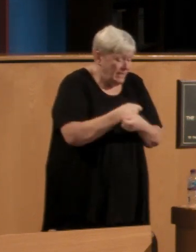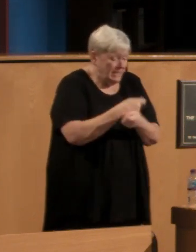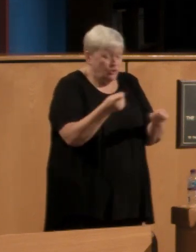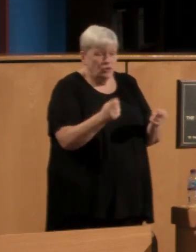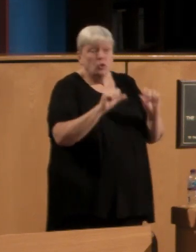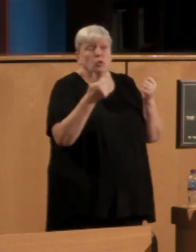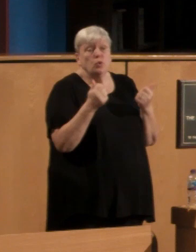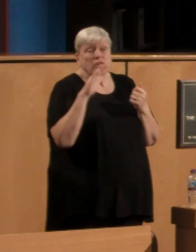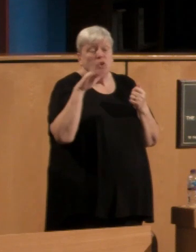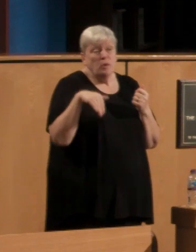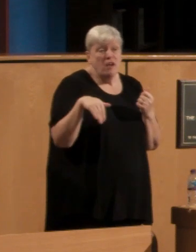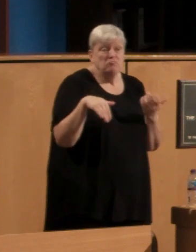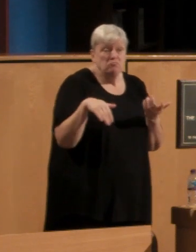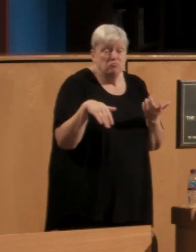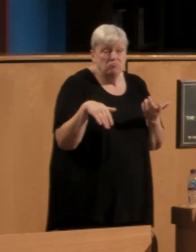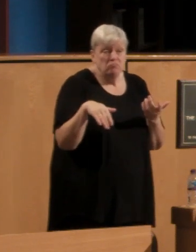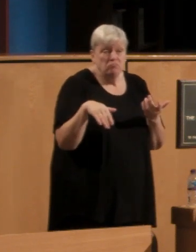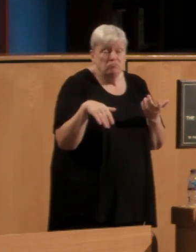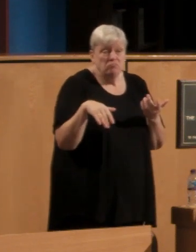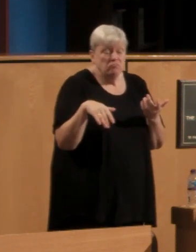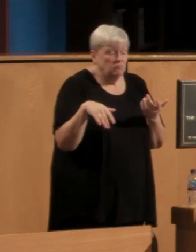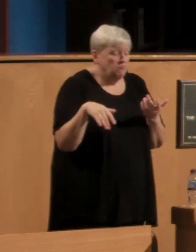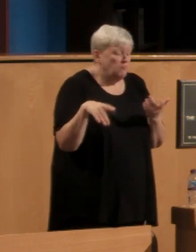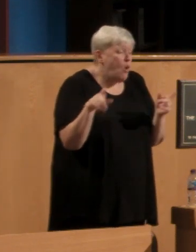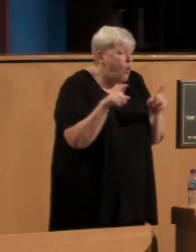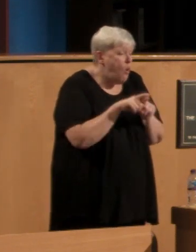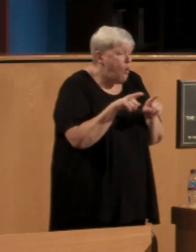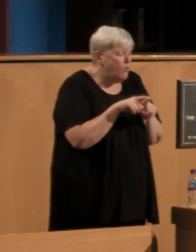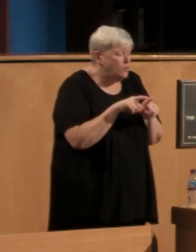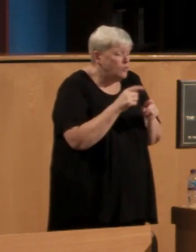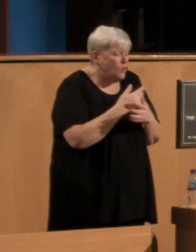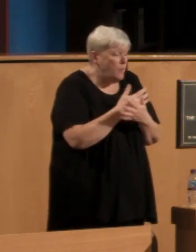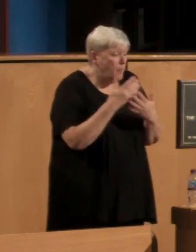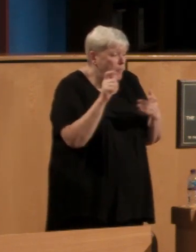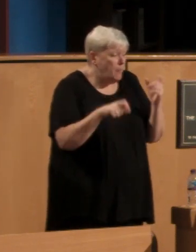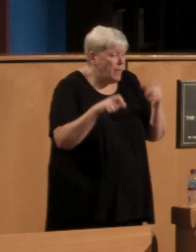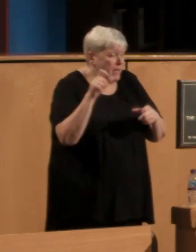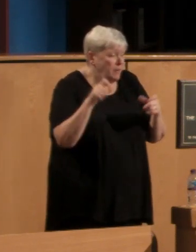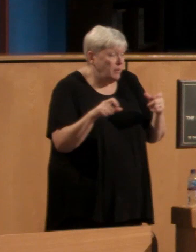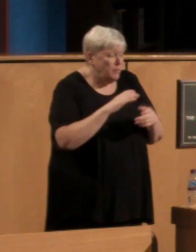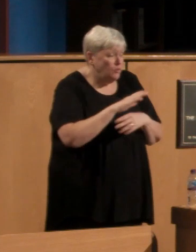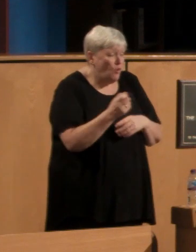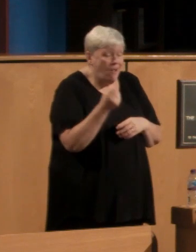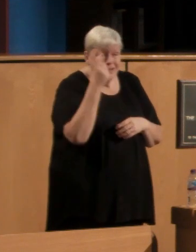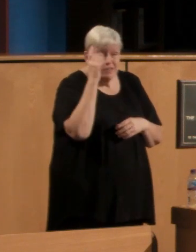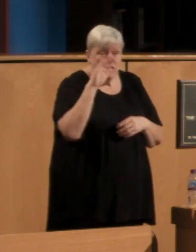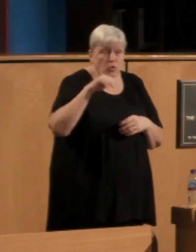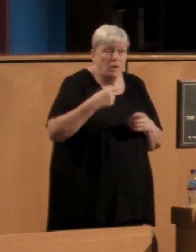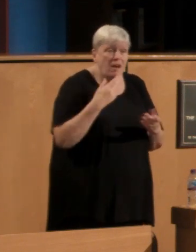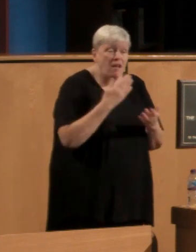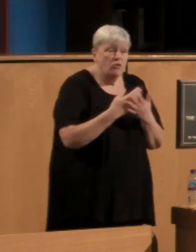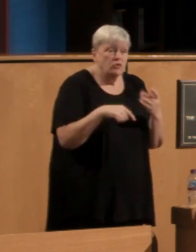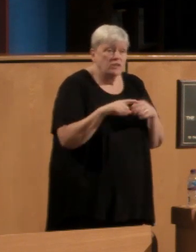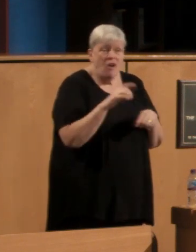queer, the assimilated queer. But also, like a lot of people don't quite understand that queer also isn't just